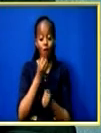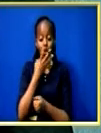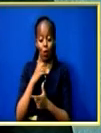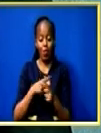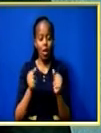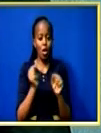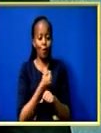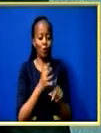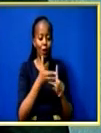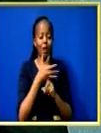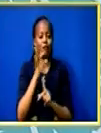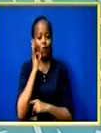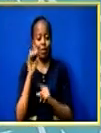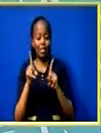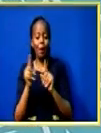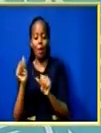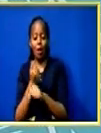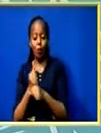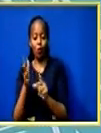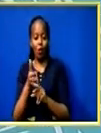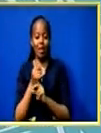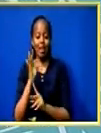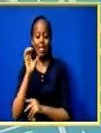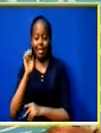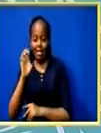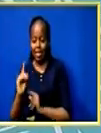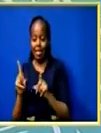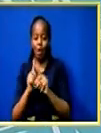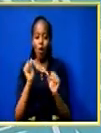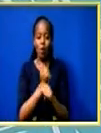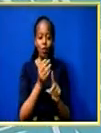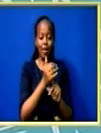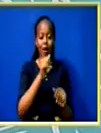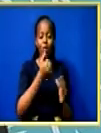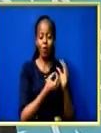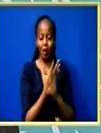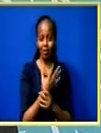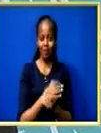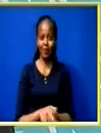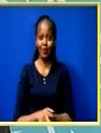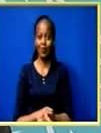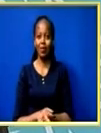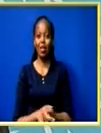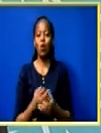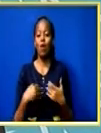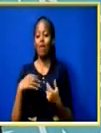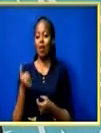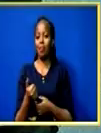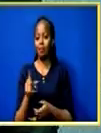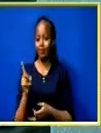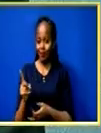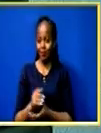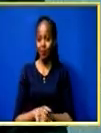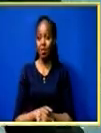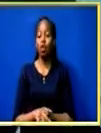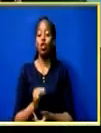the work of the flower. Then we come to the fruit that you will eat and throw. I won't eat and throw. Yeah, but